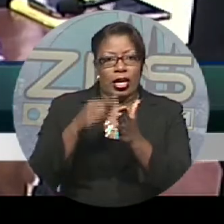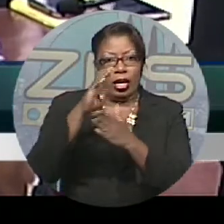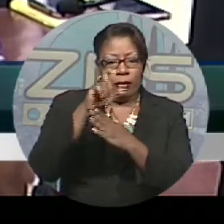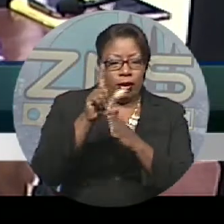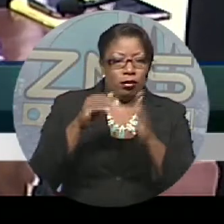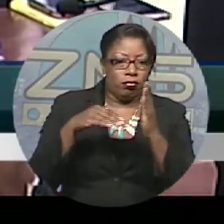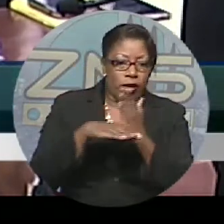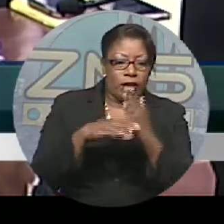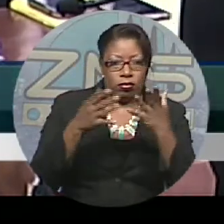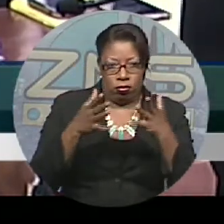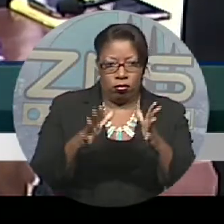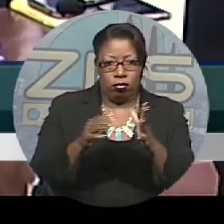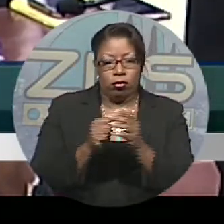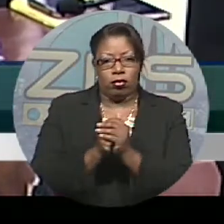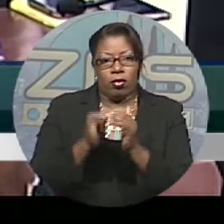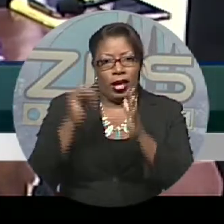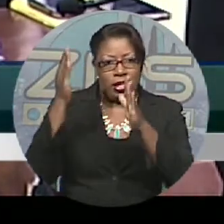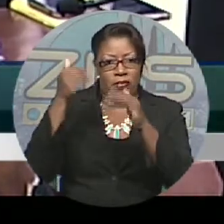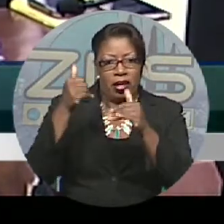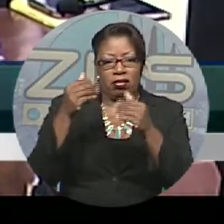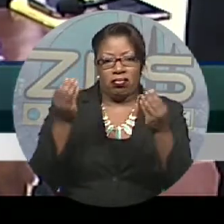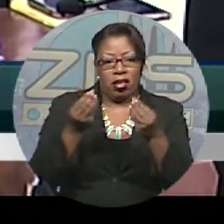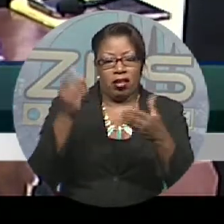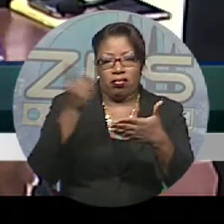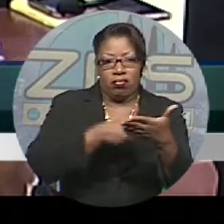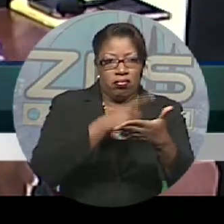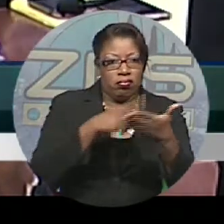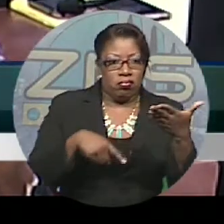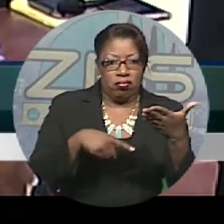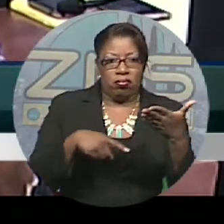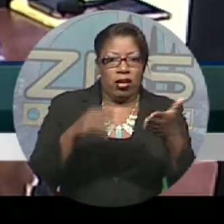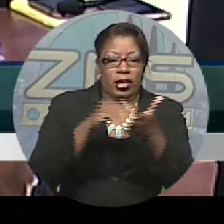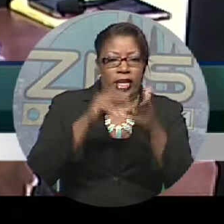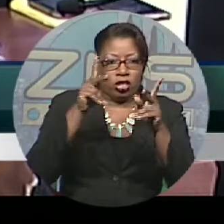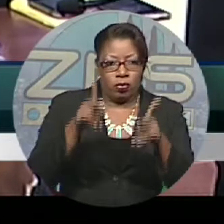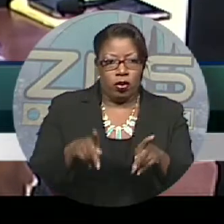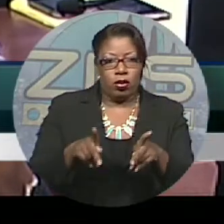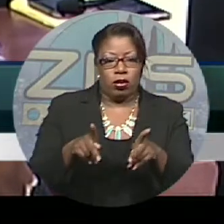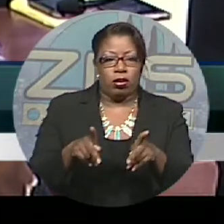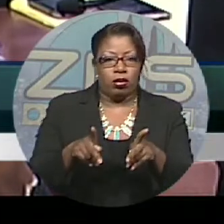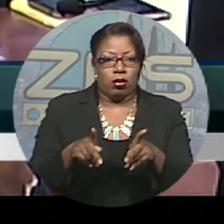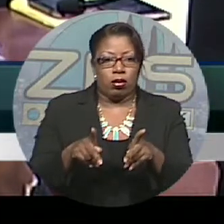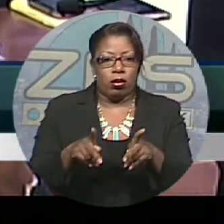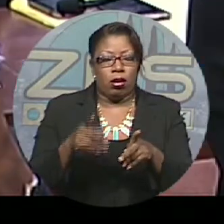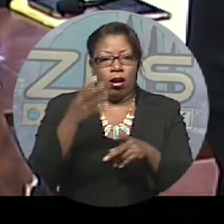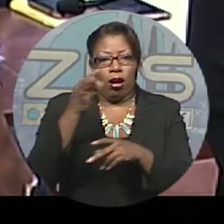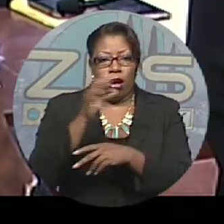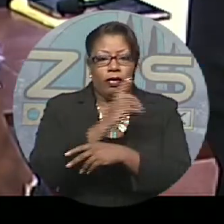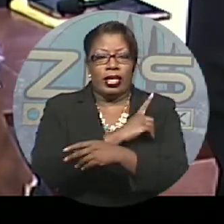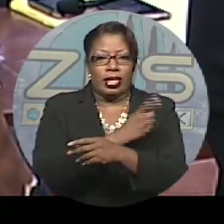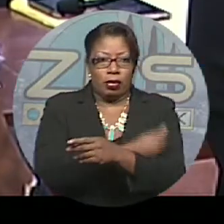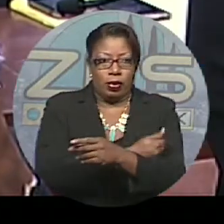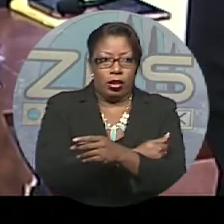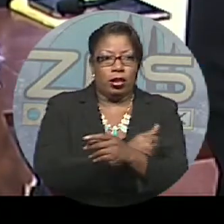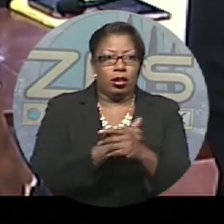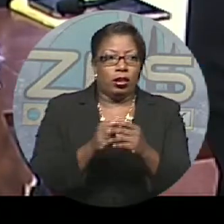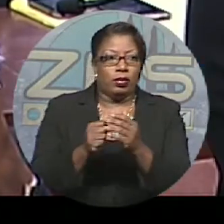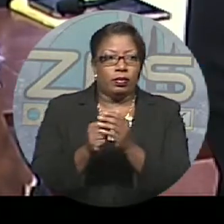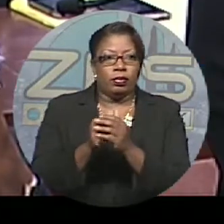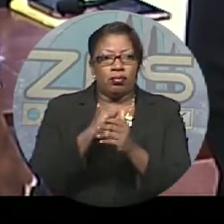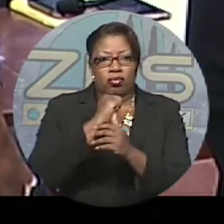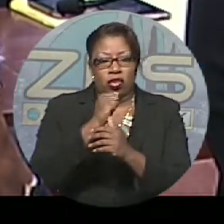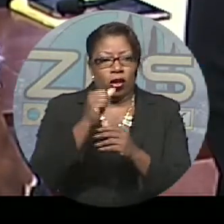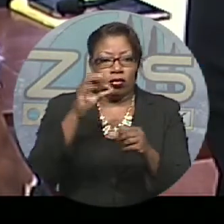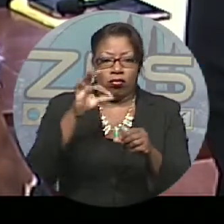I expect that there should be no discrimination against persons of disabilities to even not